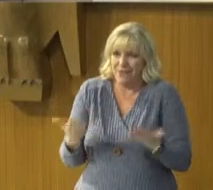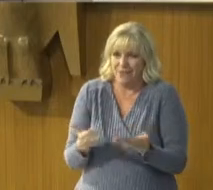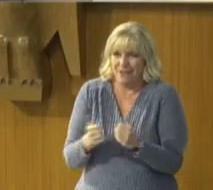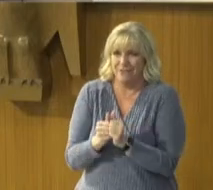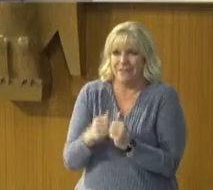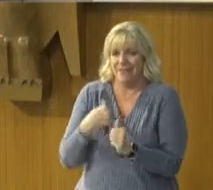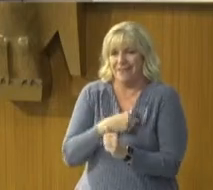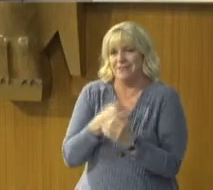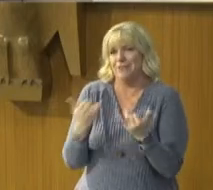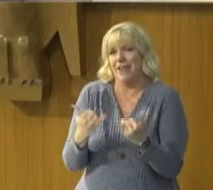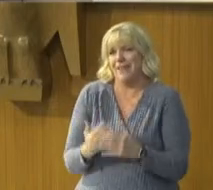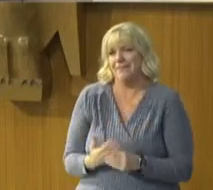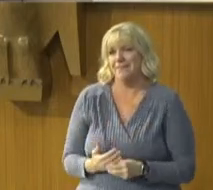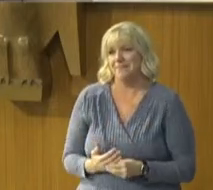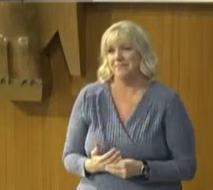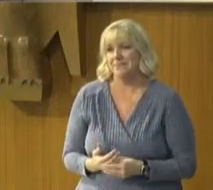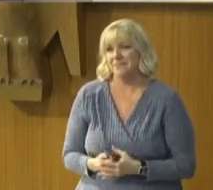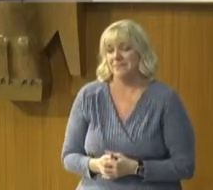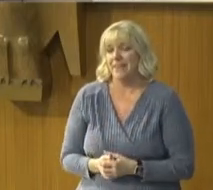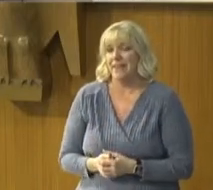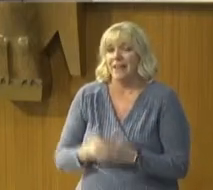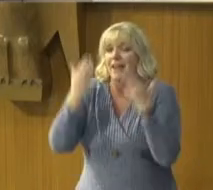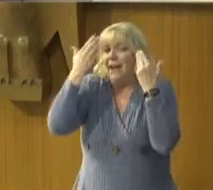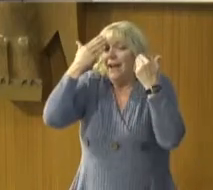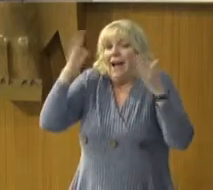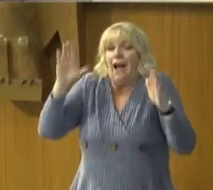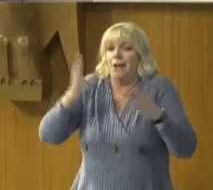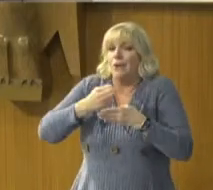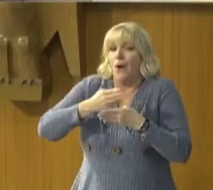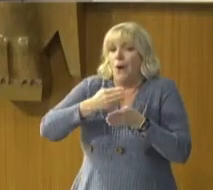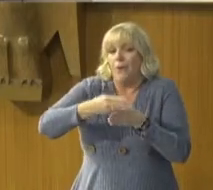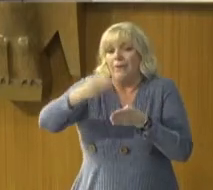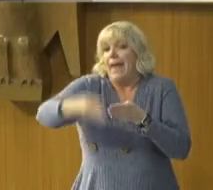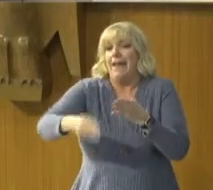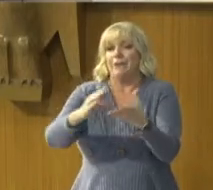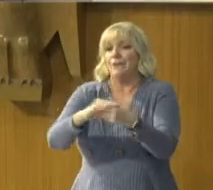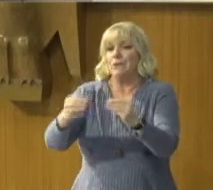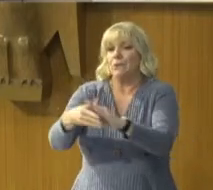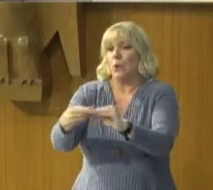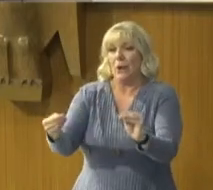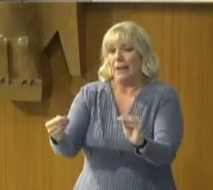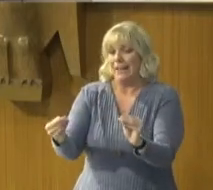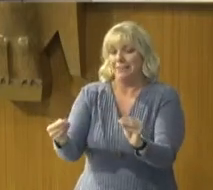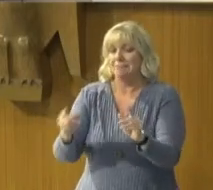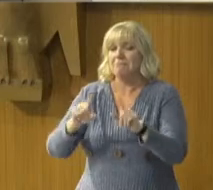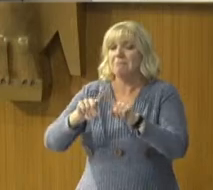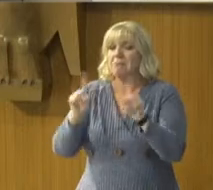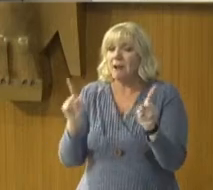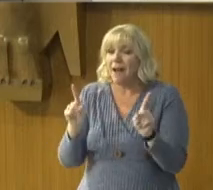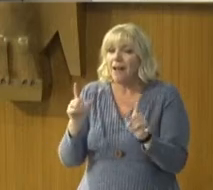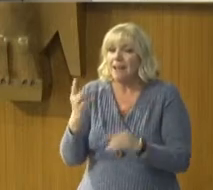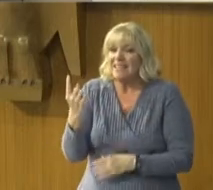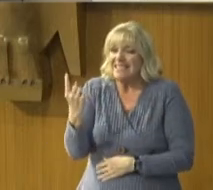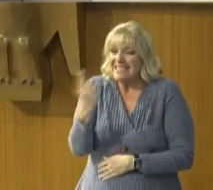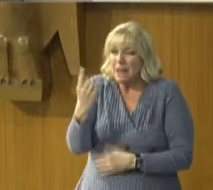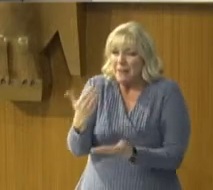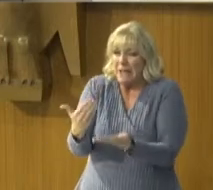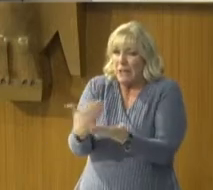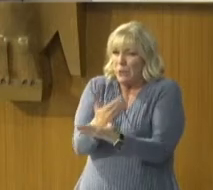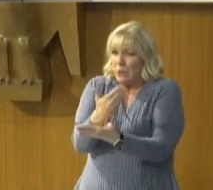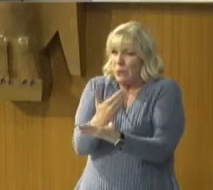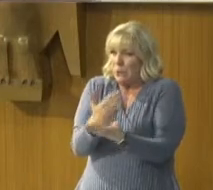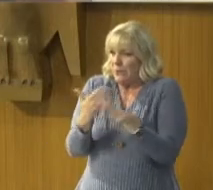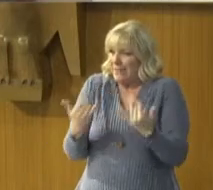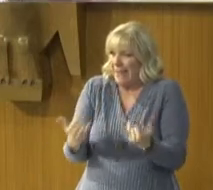midst. I don't know how this story ends, Mark writes, but something new has come into the